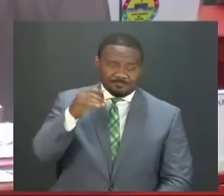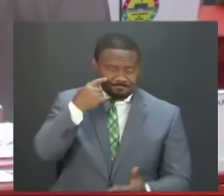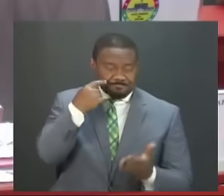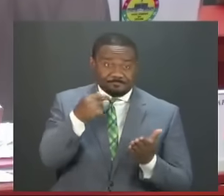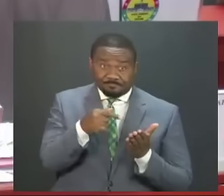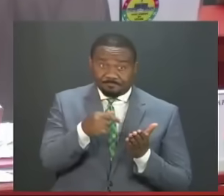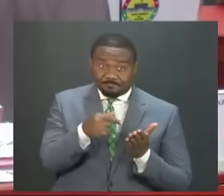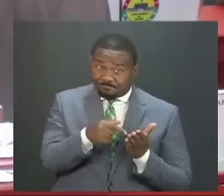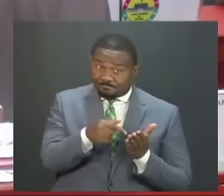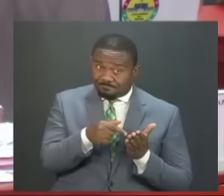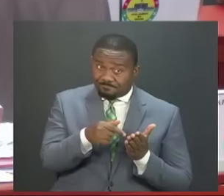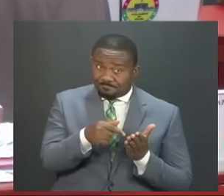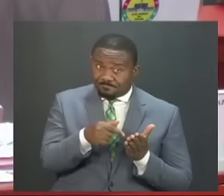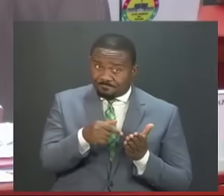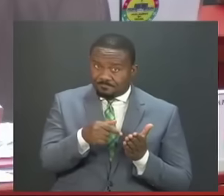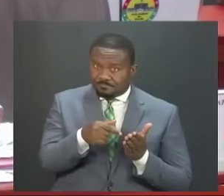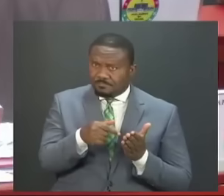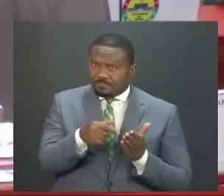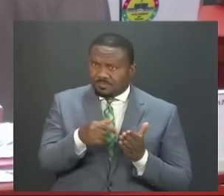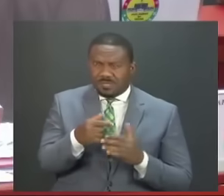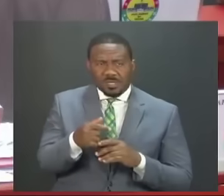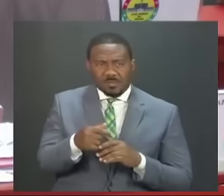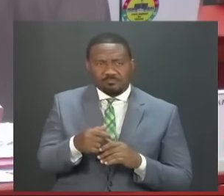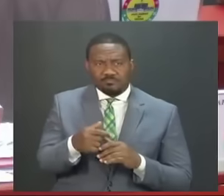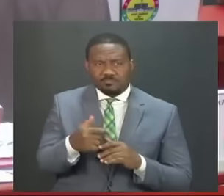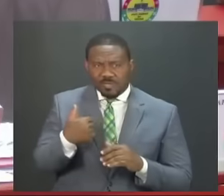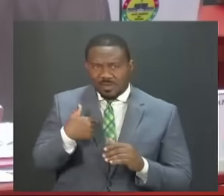to detailed provisions in our orders.